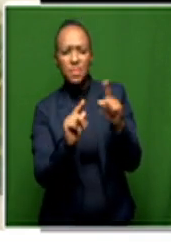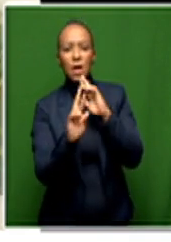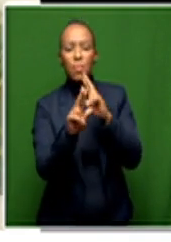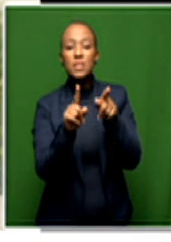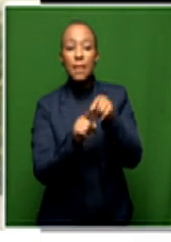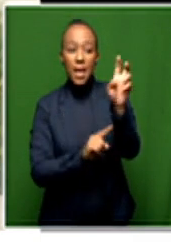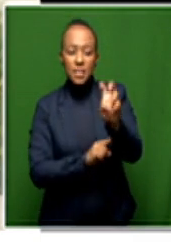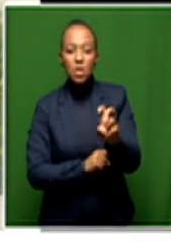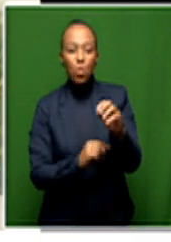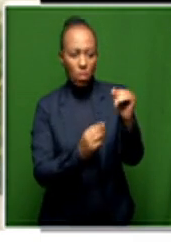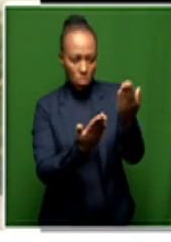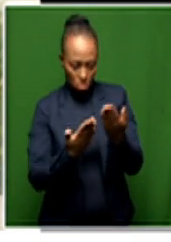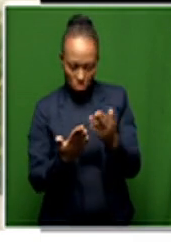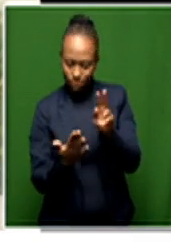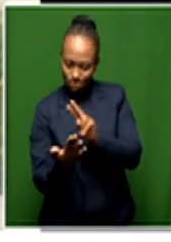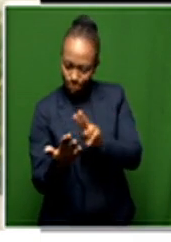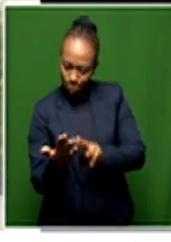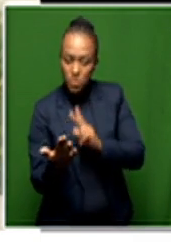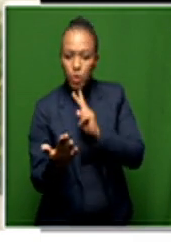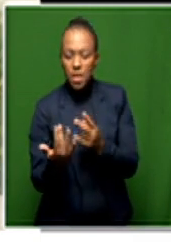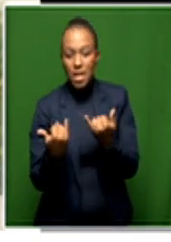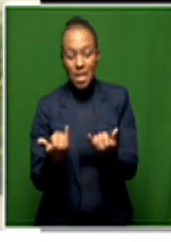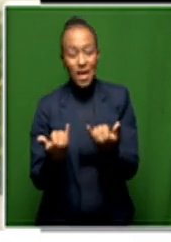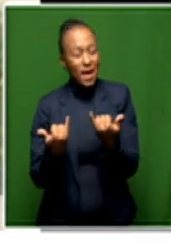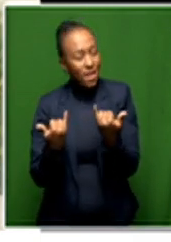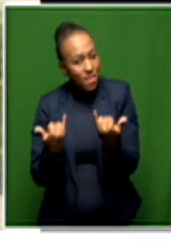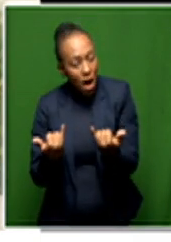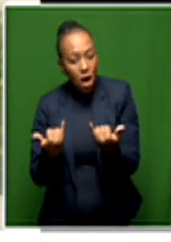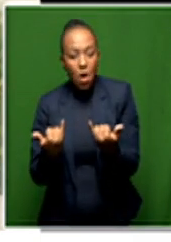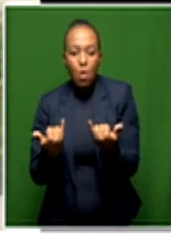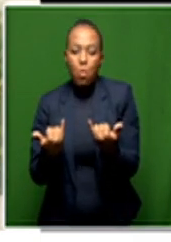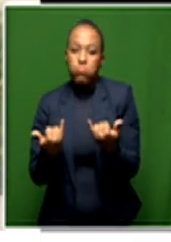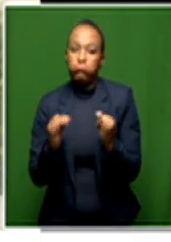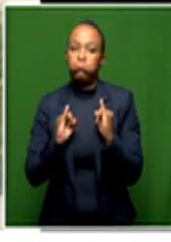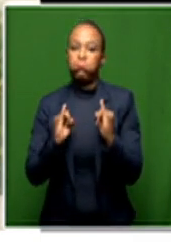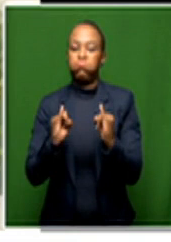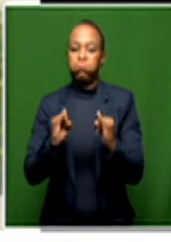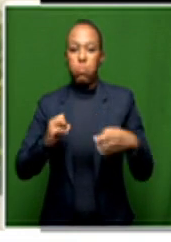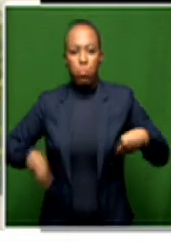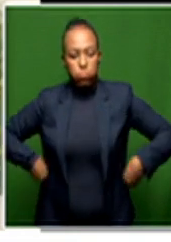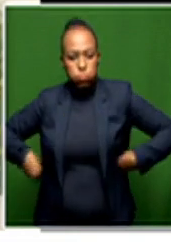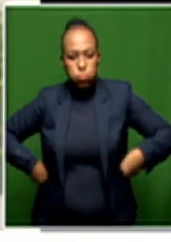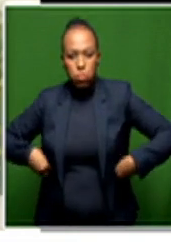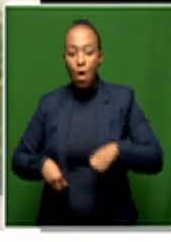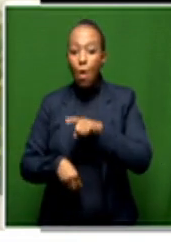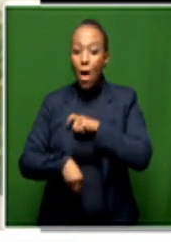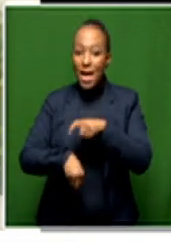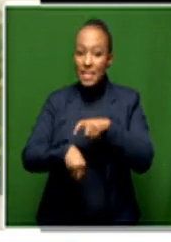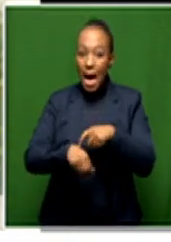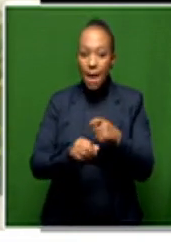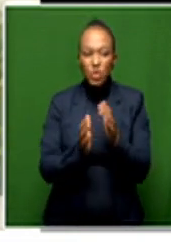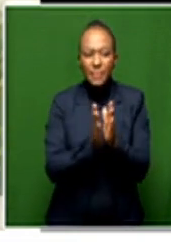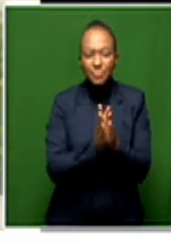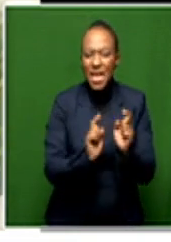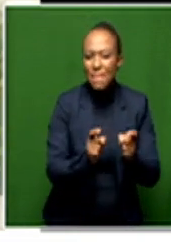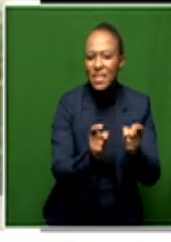be going through those. So corruption seems to find fertile ground in emergency spending, and